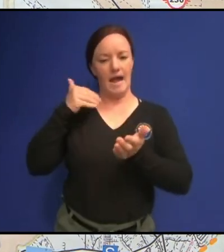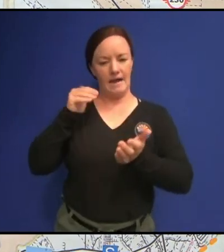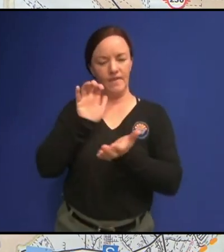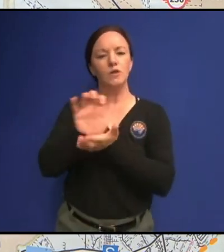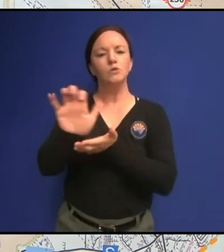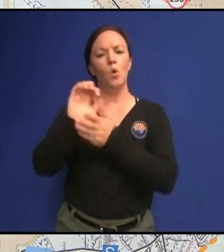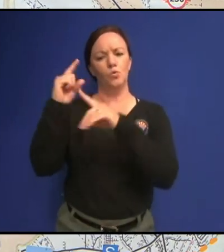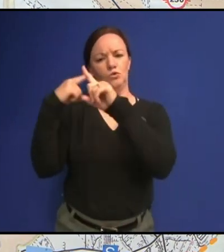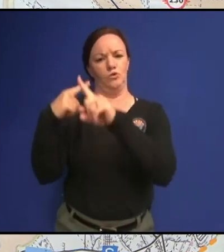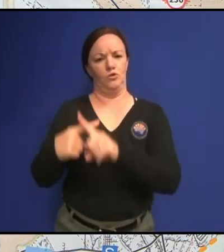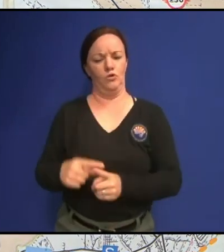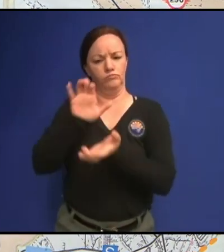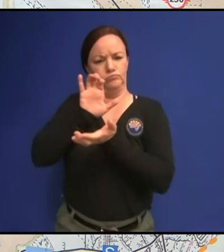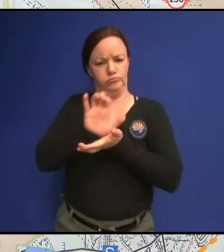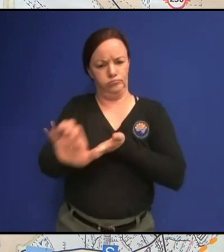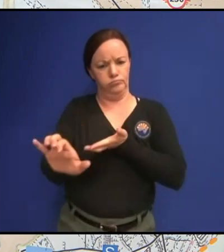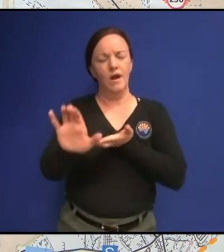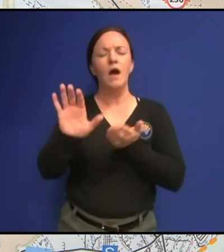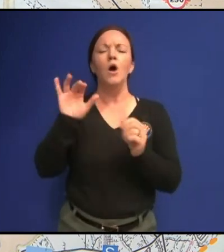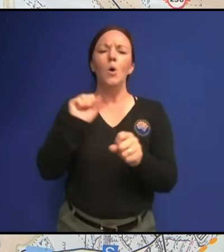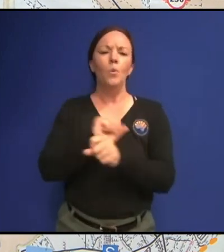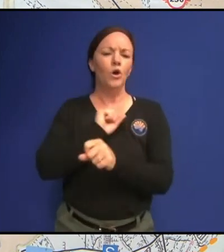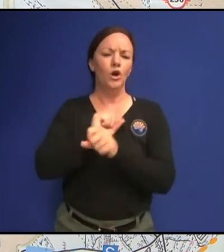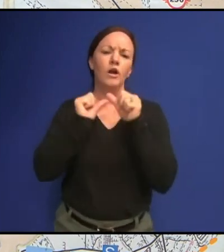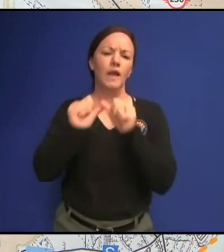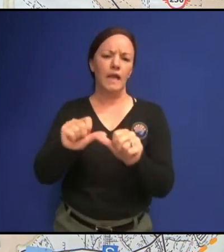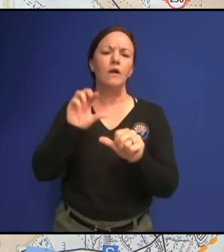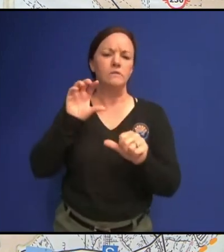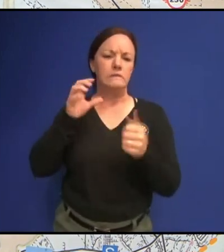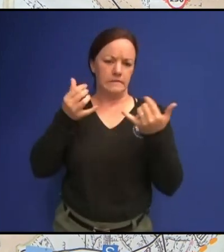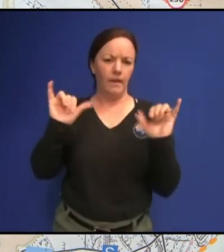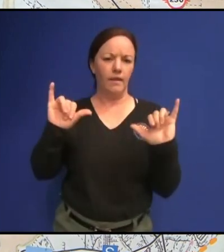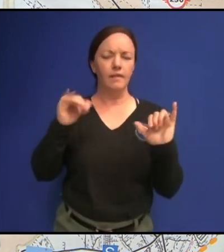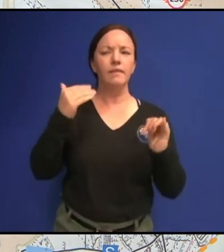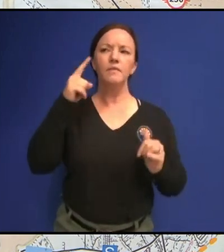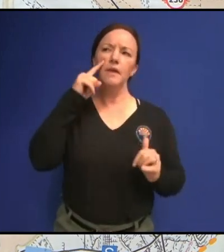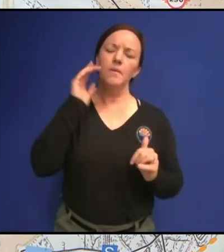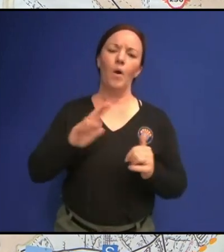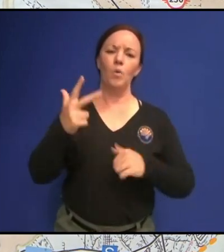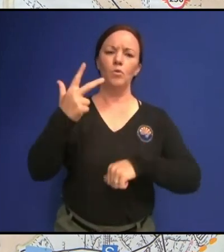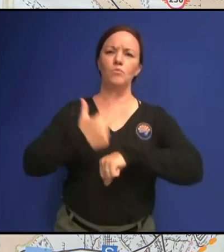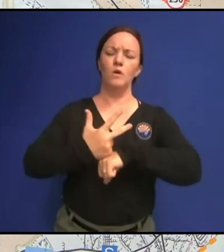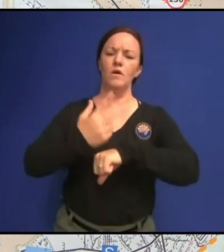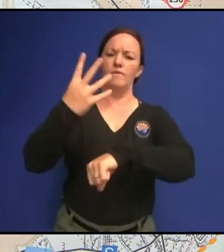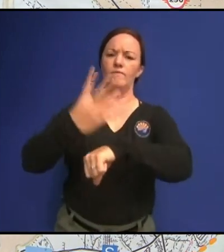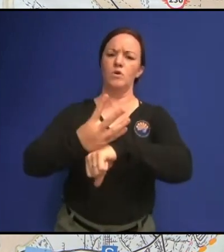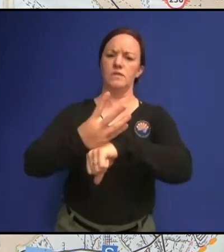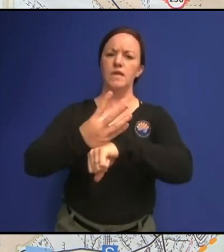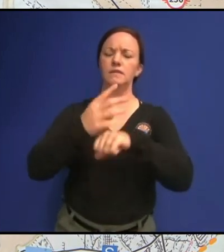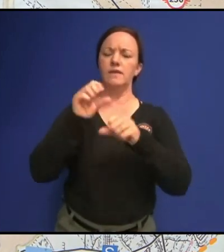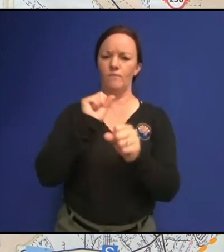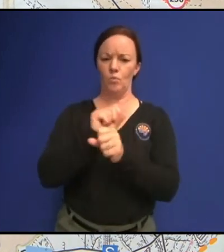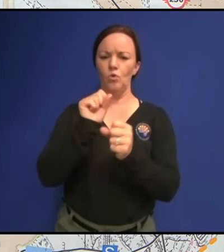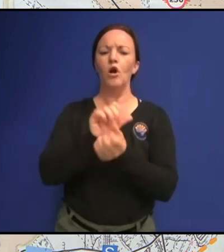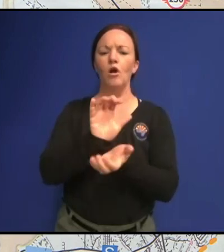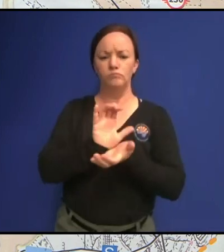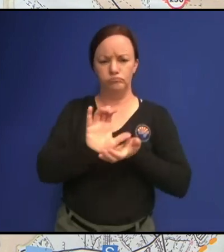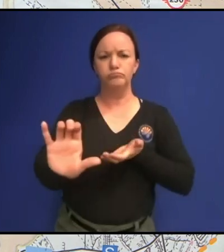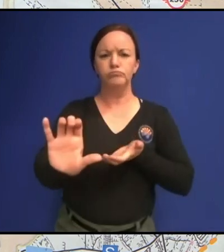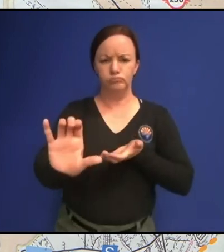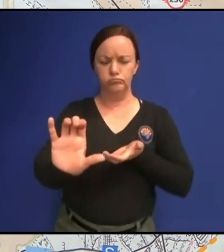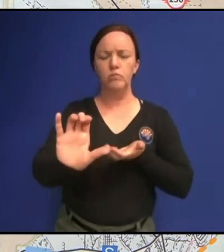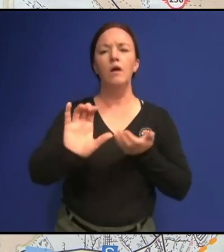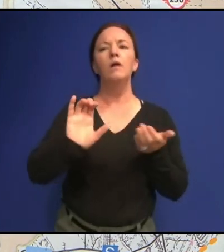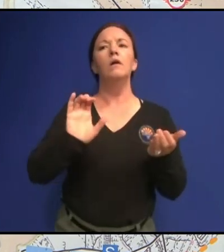they have 3 to 4 more days of work before they're ready to start pulling the